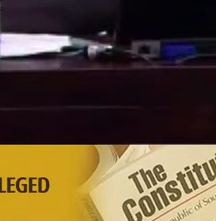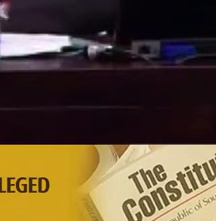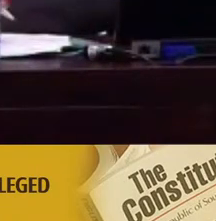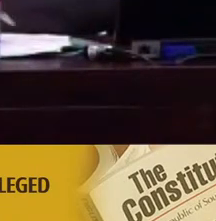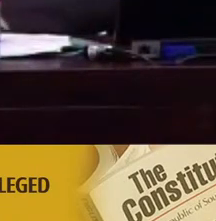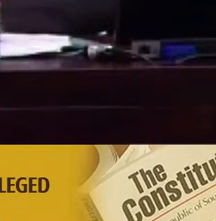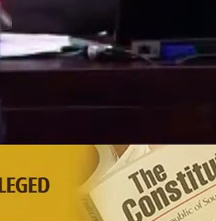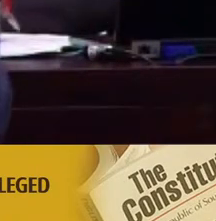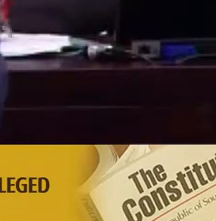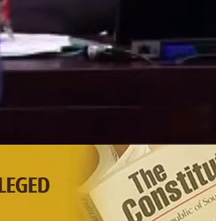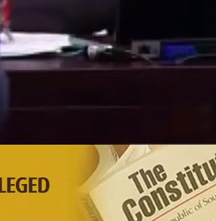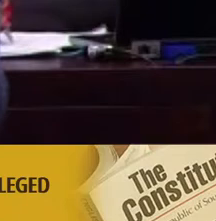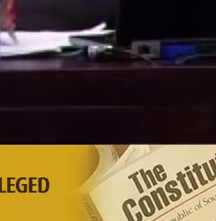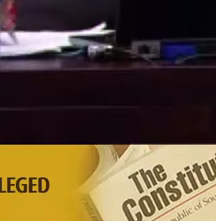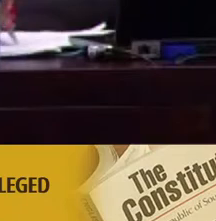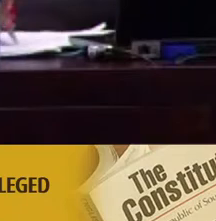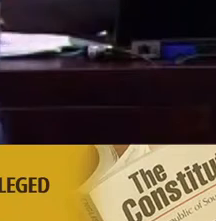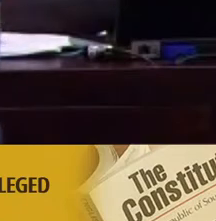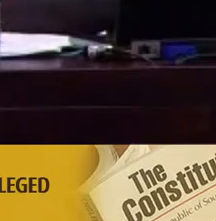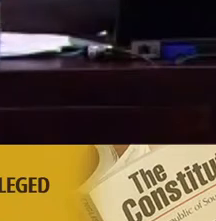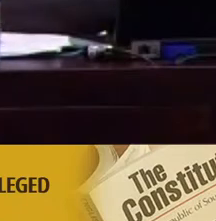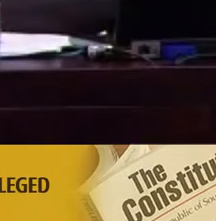Alabama Alabama foreign